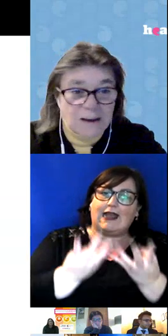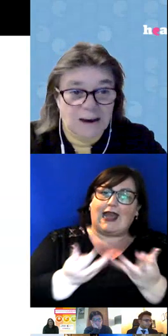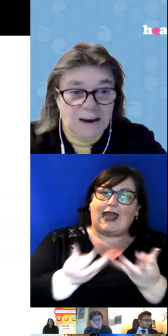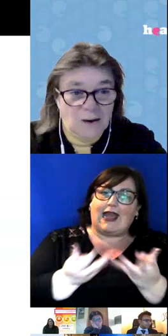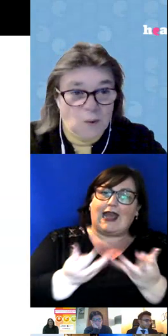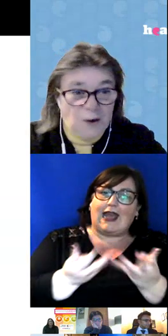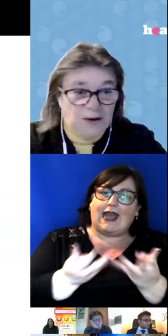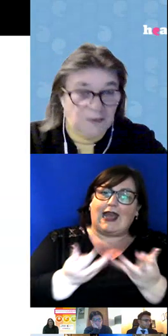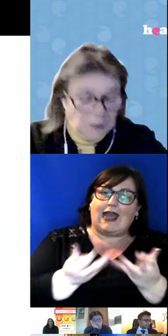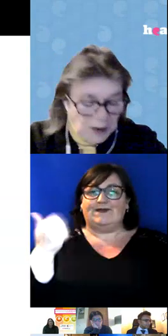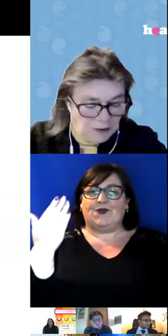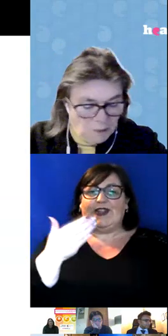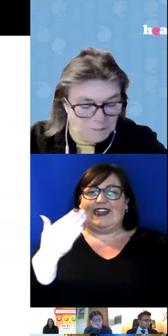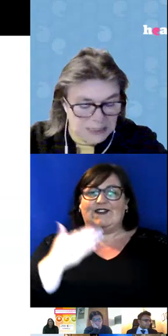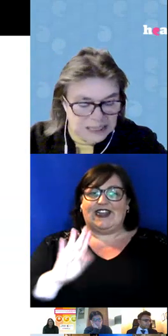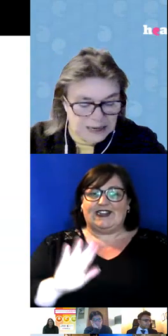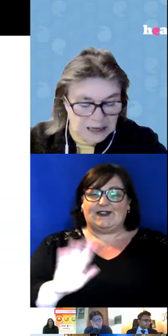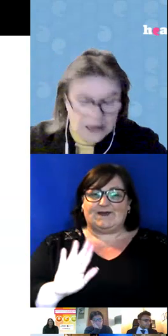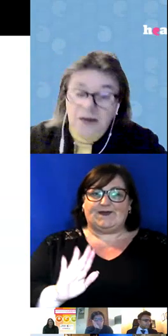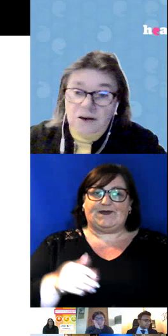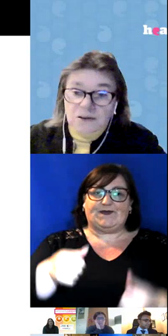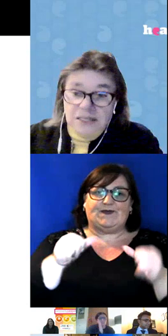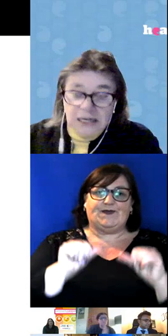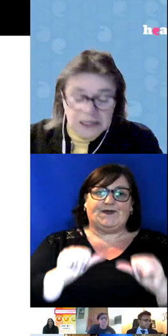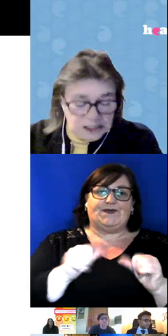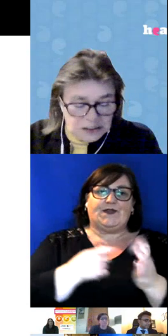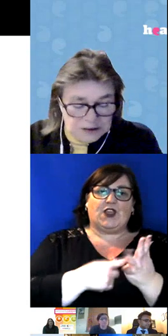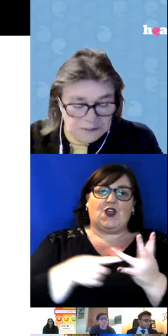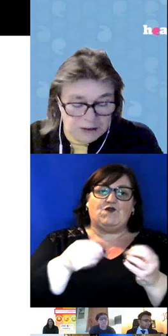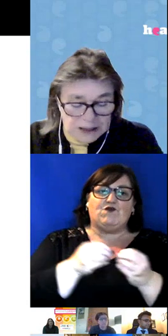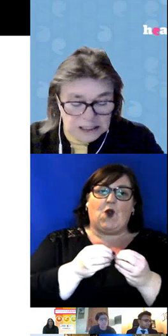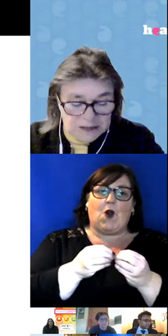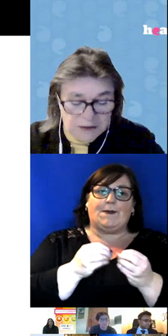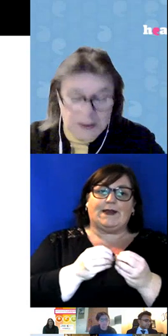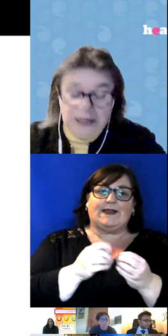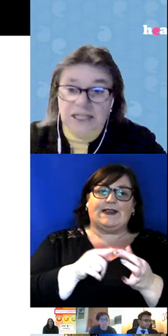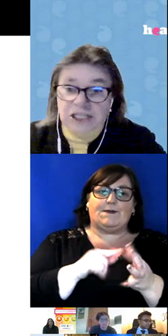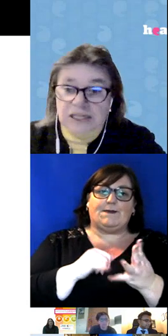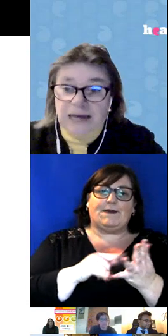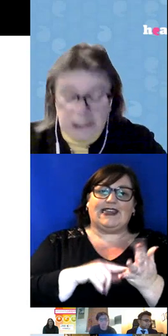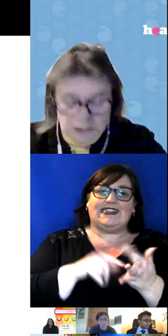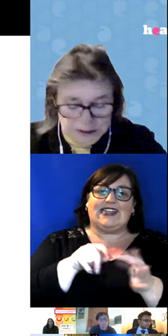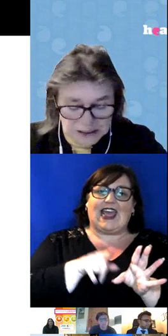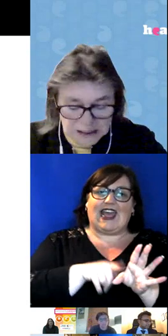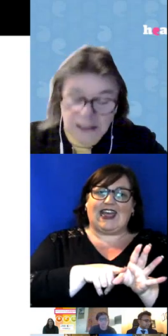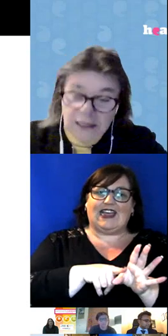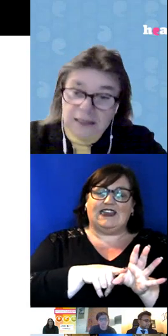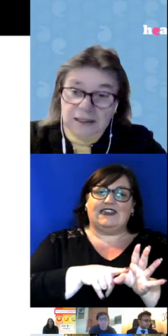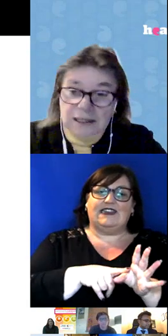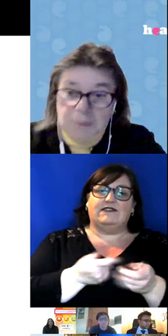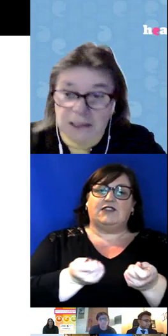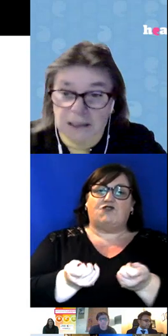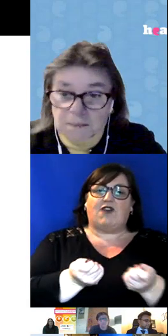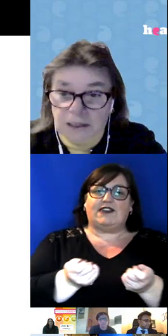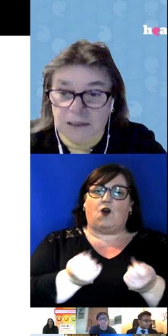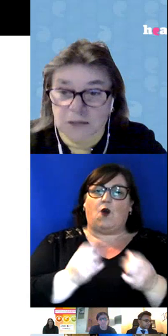Evening, everybody. Wonderful. And Rob Beasley, who's the Interim Director of Communication and Engagement at